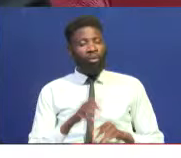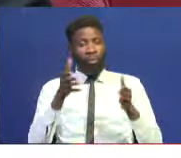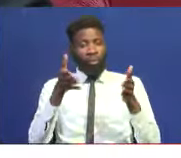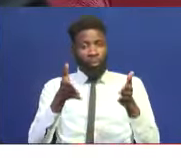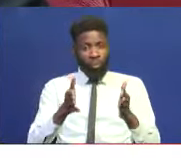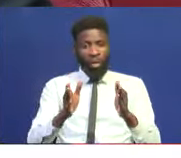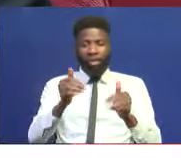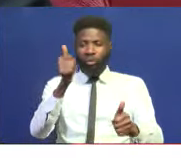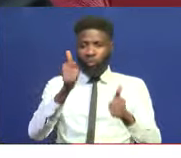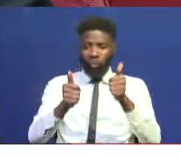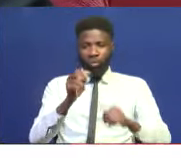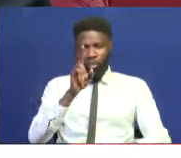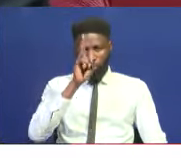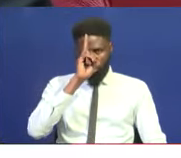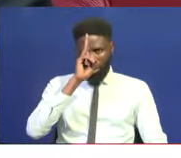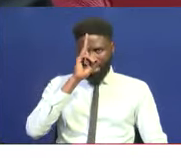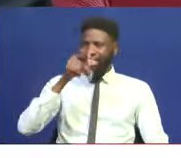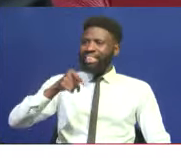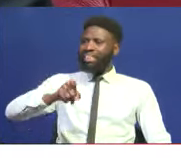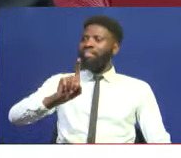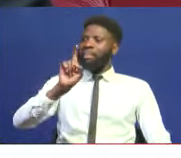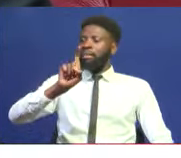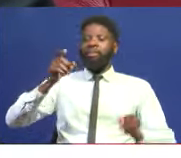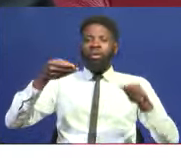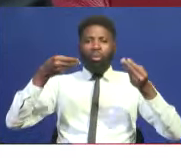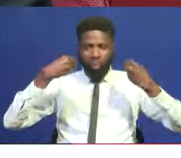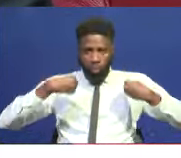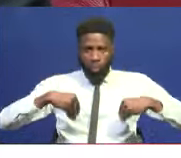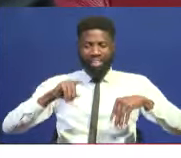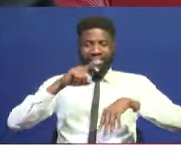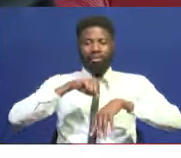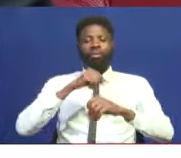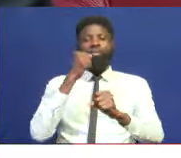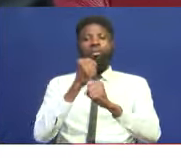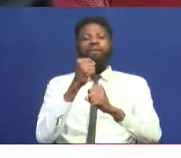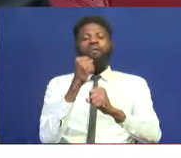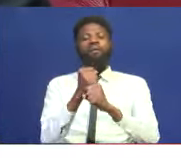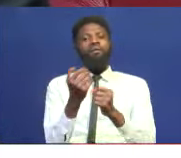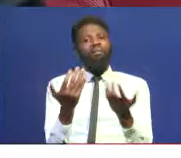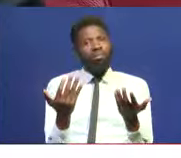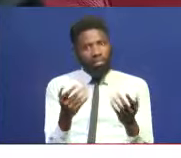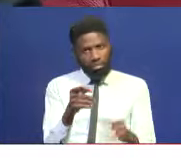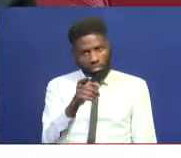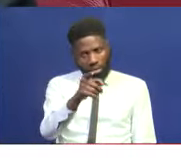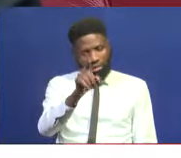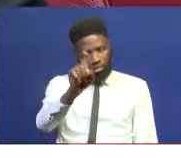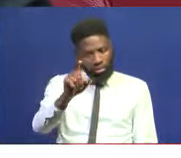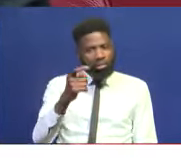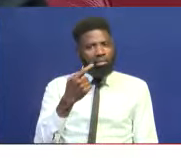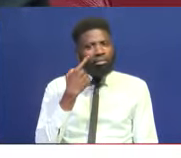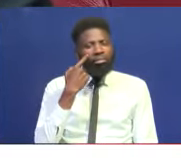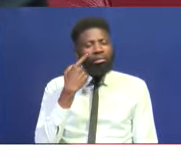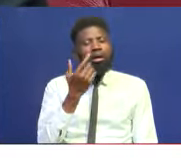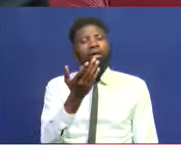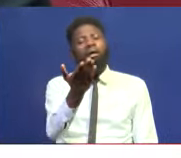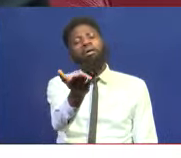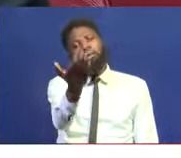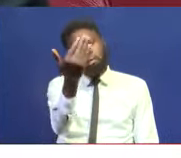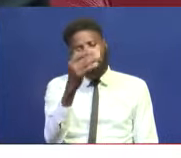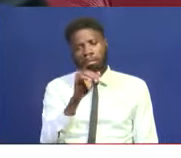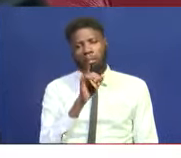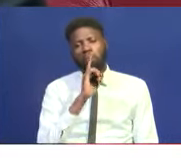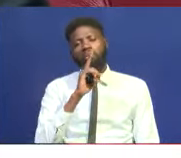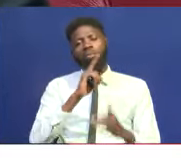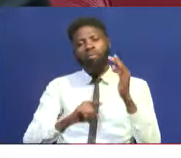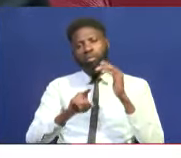be dressed while in operation or action is something we need to hear specifically from you.